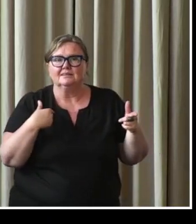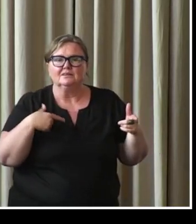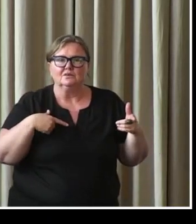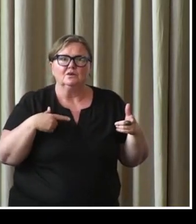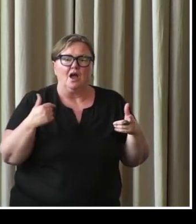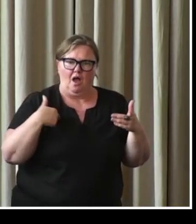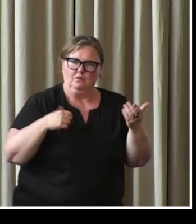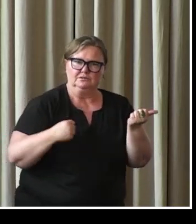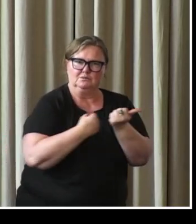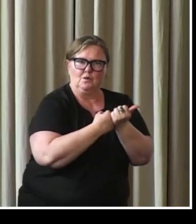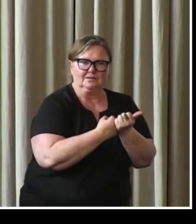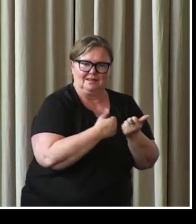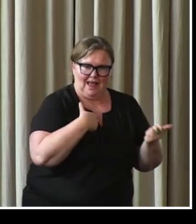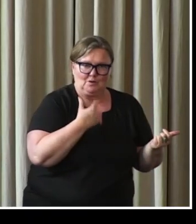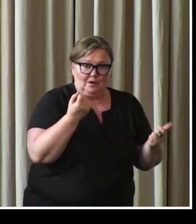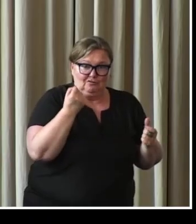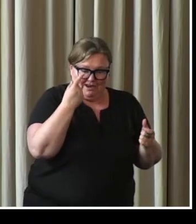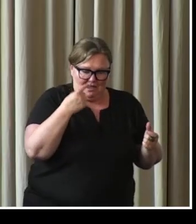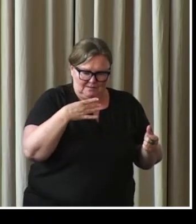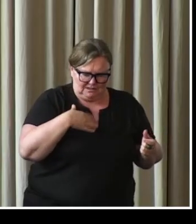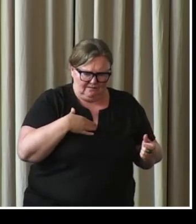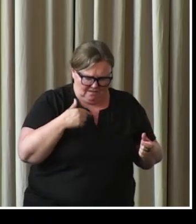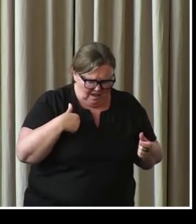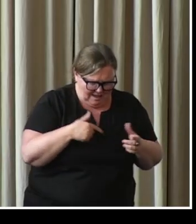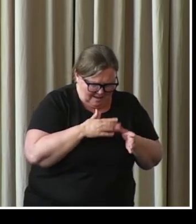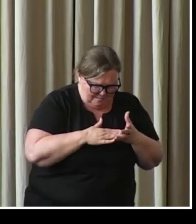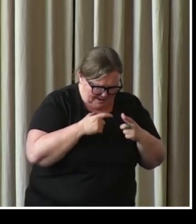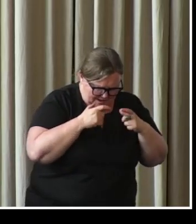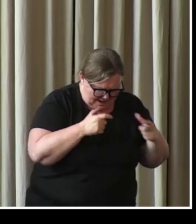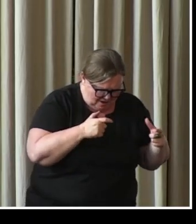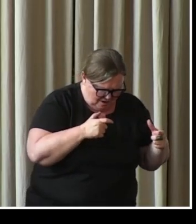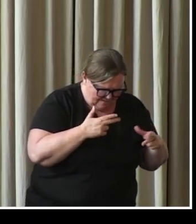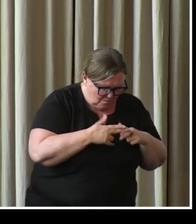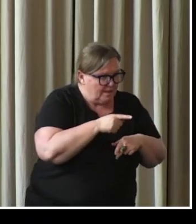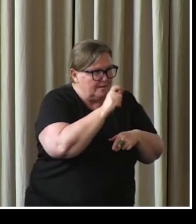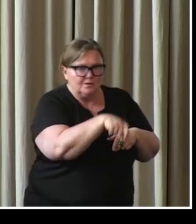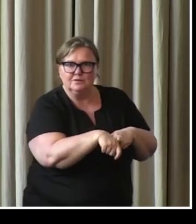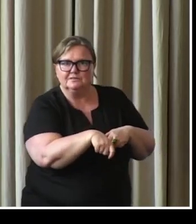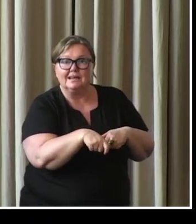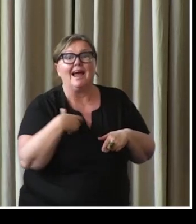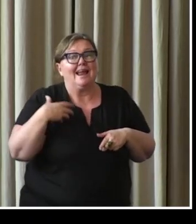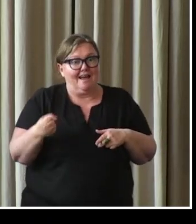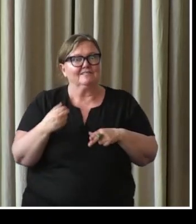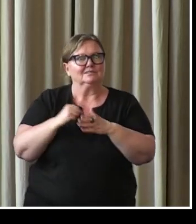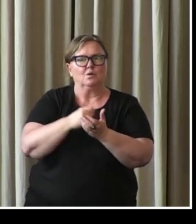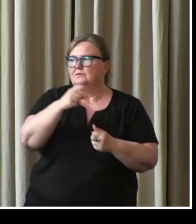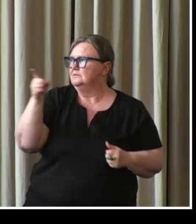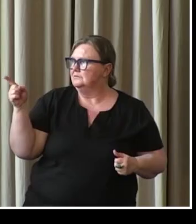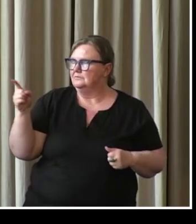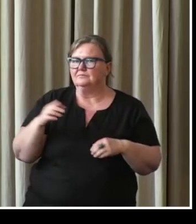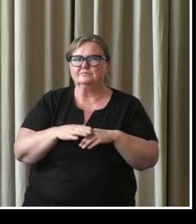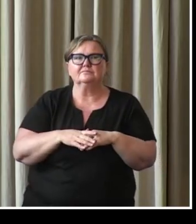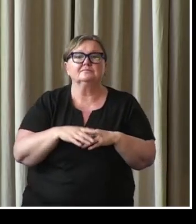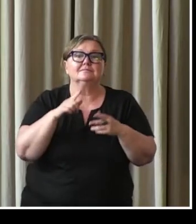with mental ill health don't even realise that they are carers and don't know that there are supports that can help them. We figure that if we